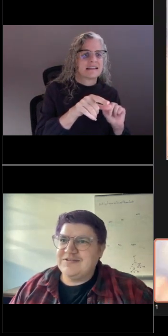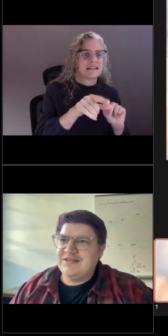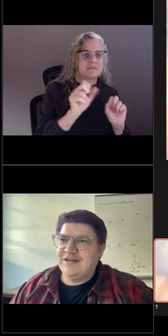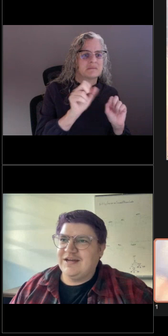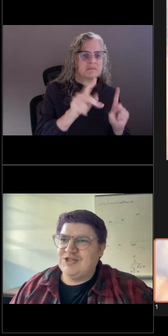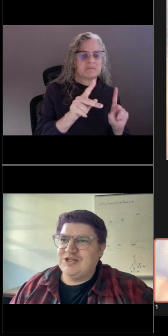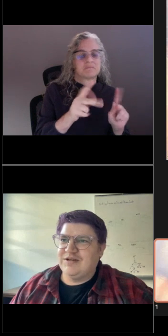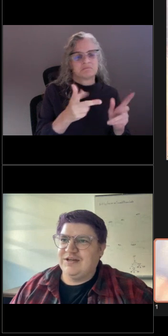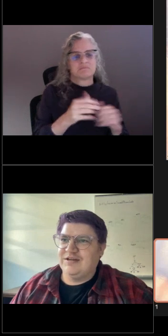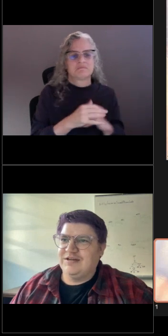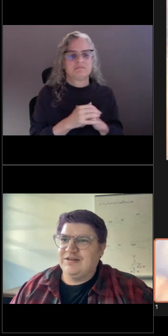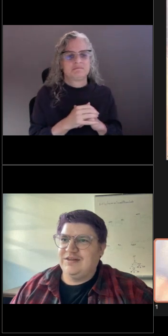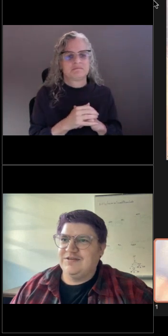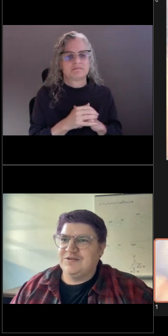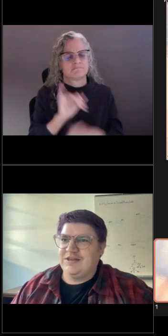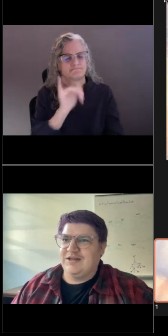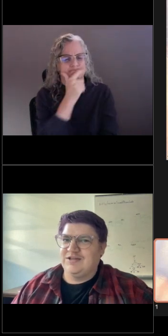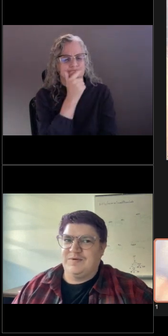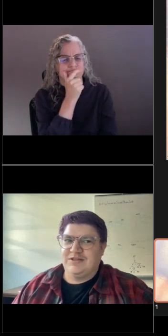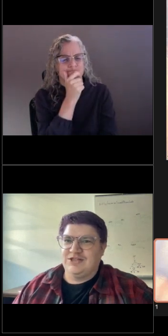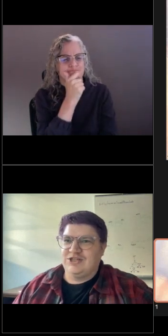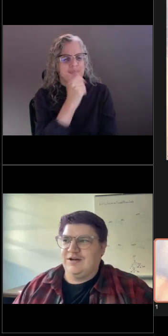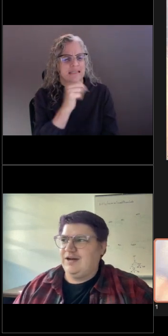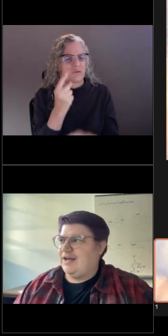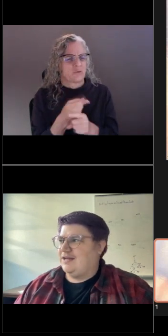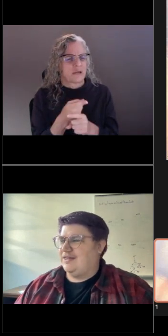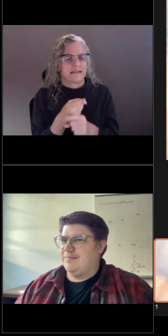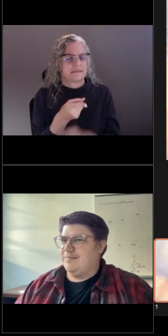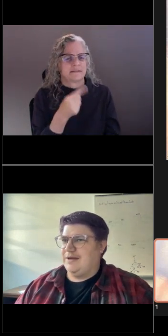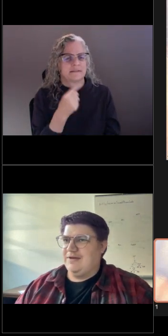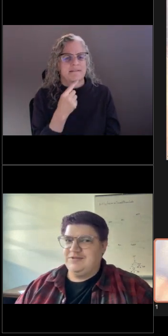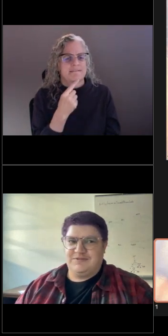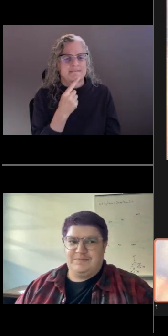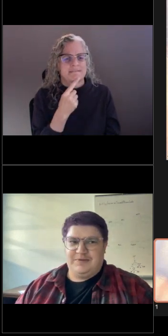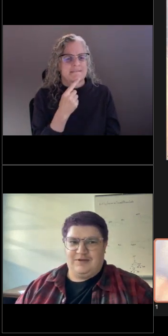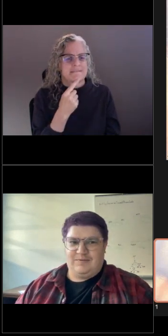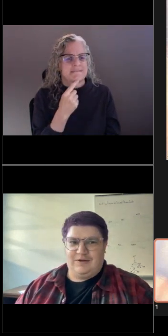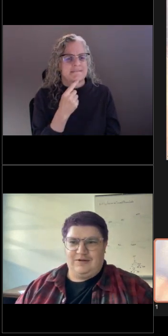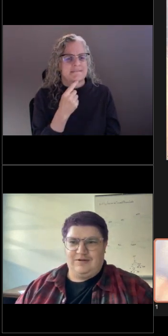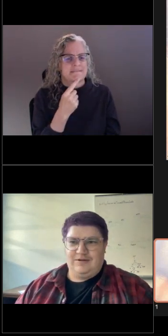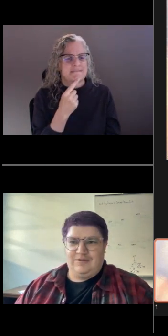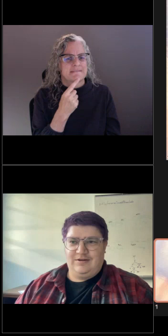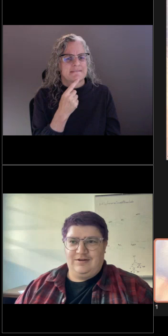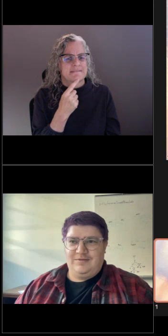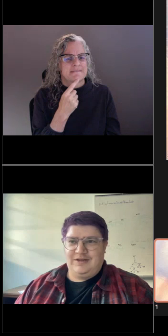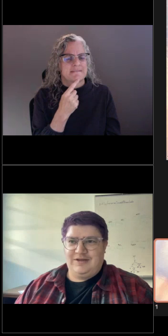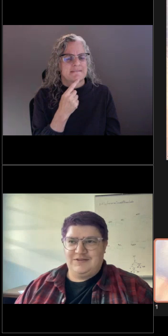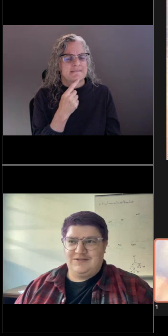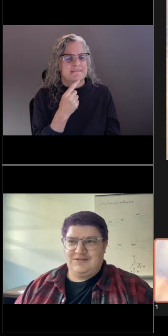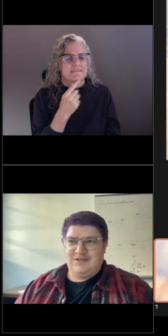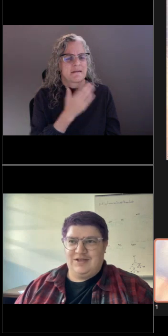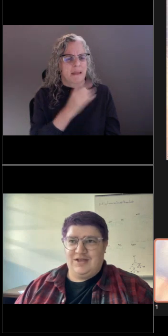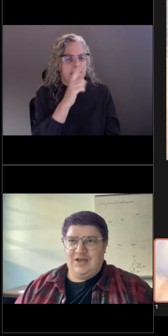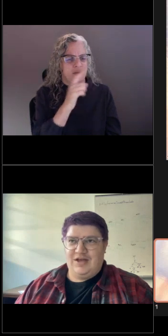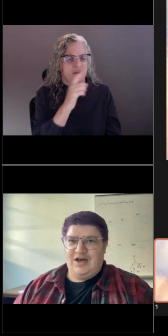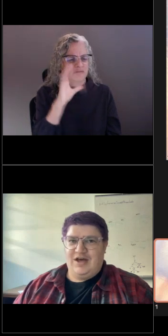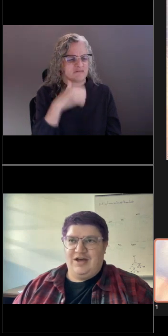so I see that I'm sharing the screen that I don't want to share, and that my mouse is being weird because